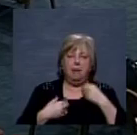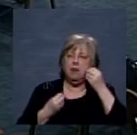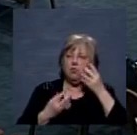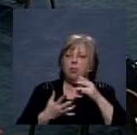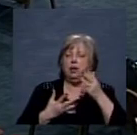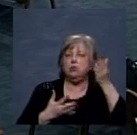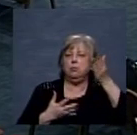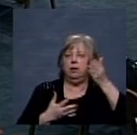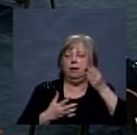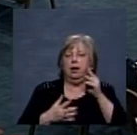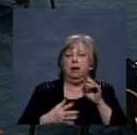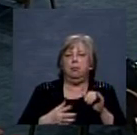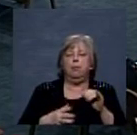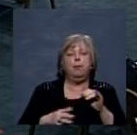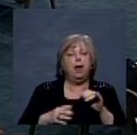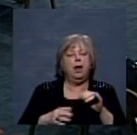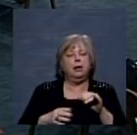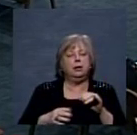presented by